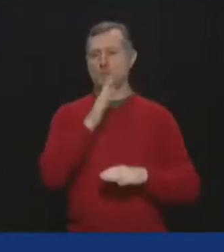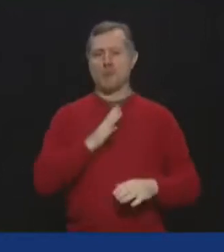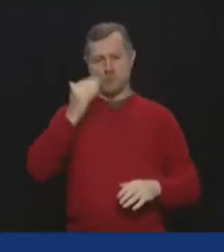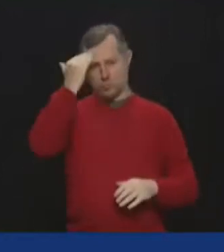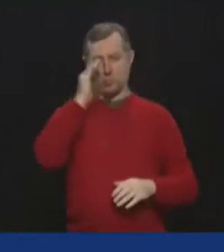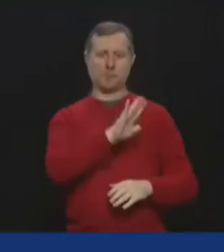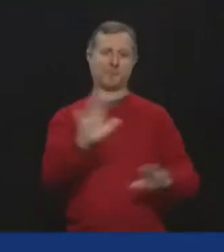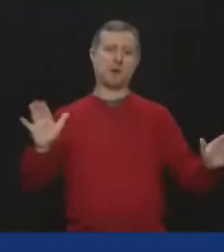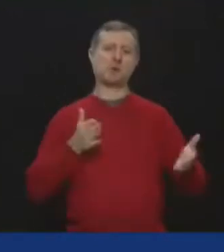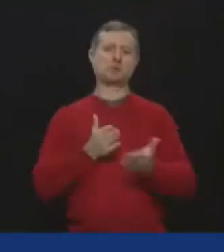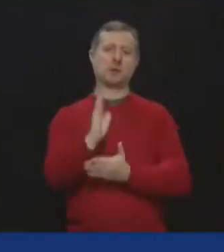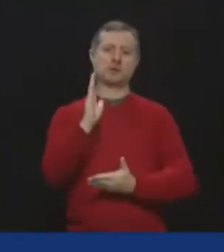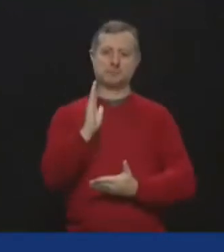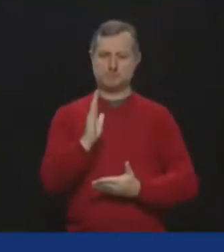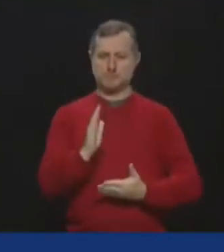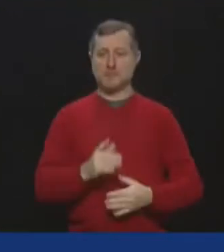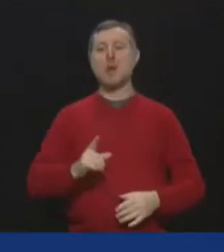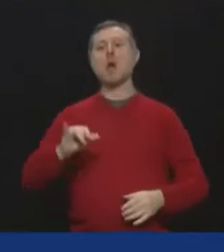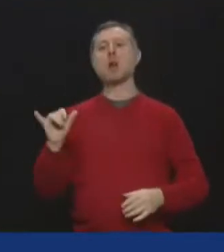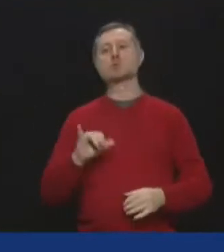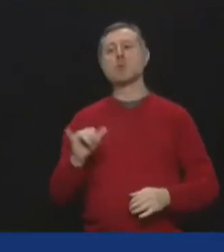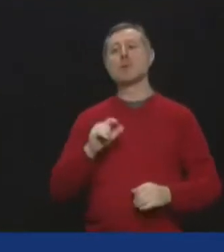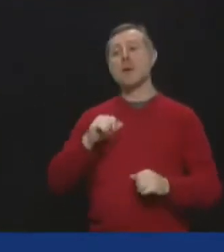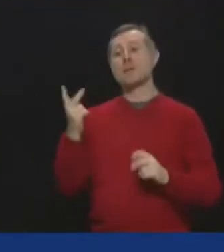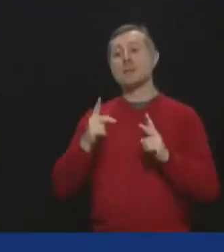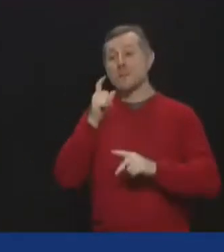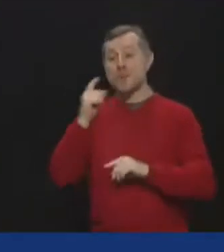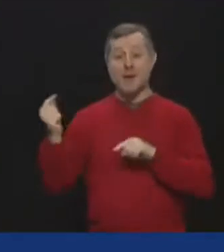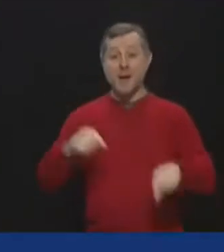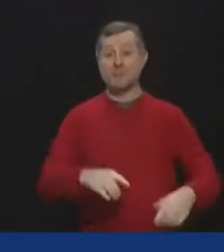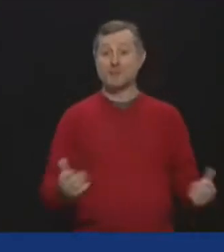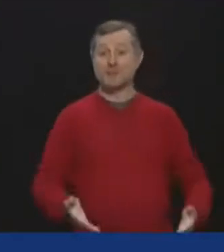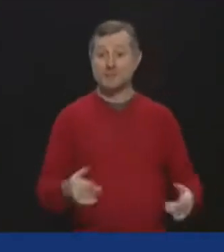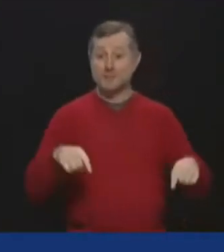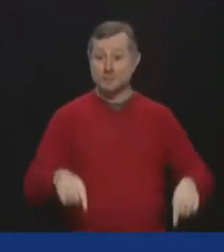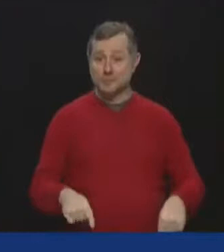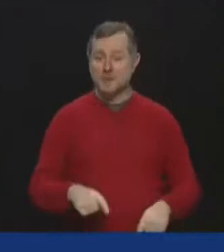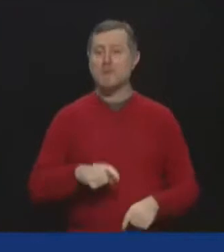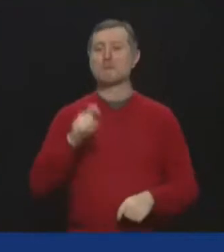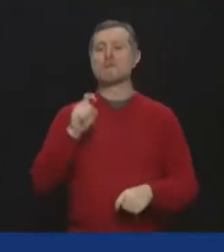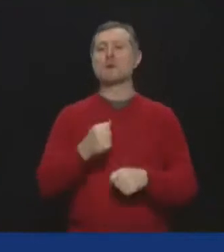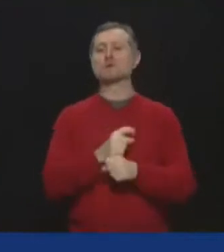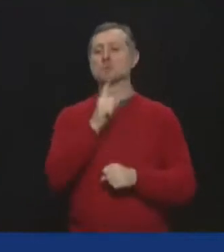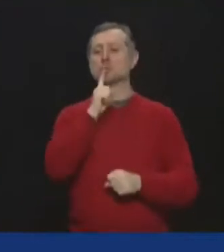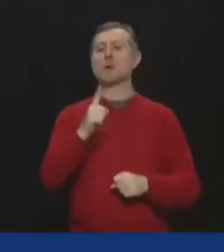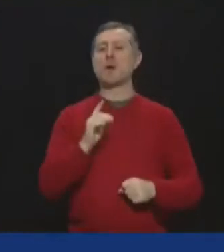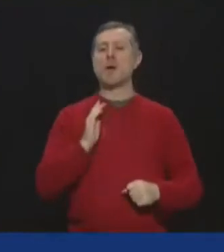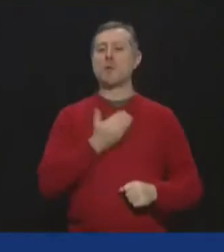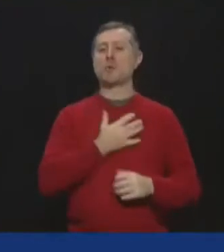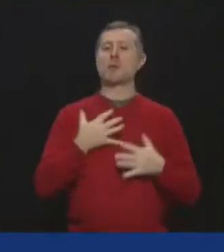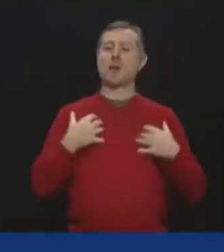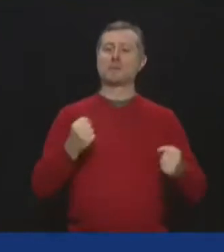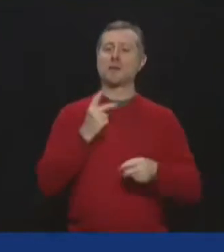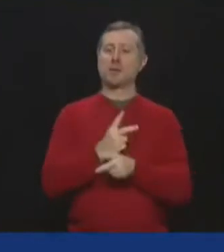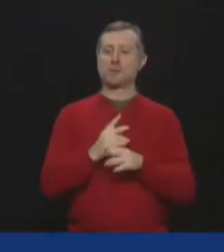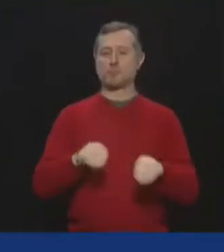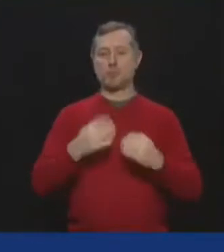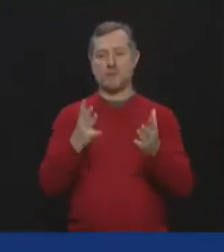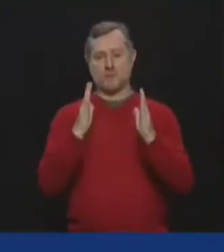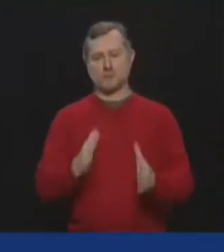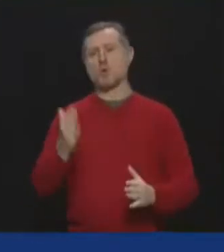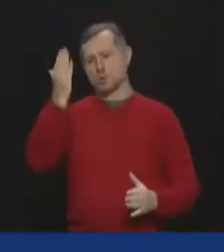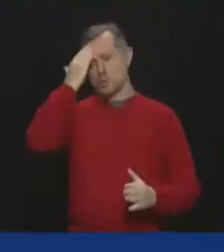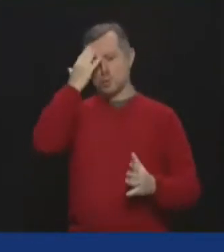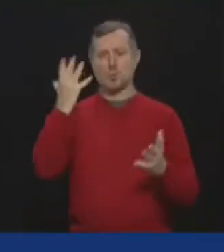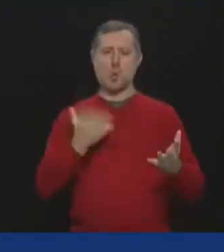be a haven for people from elsewhere, we need to make sure that our healthcare providers are also equipped with the guidance they need. There's been